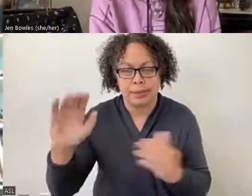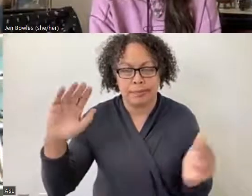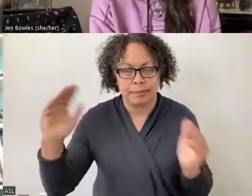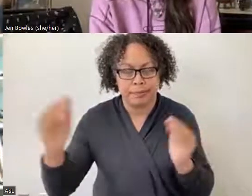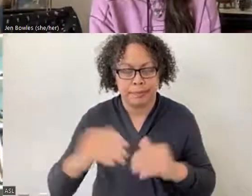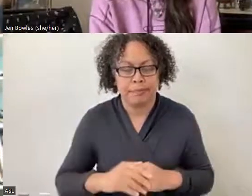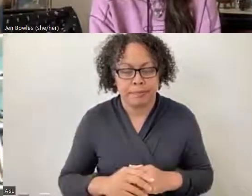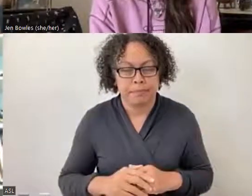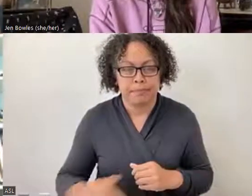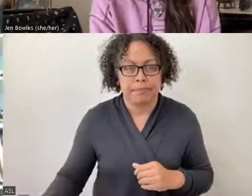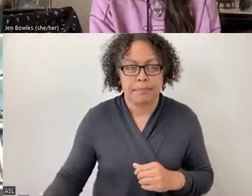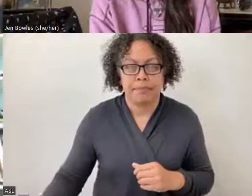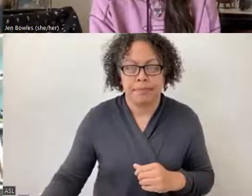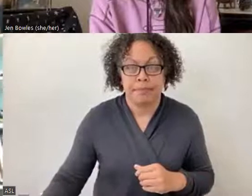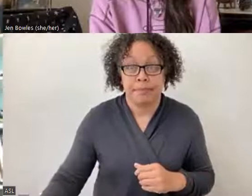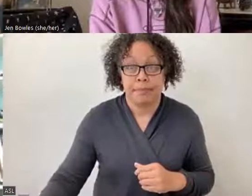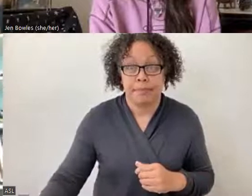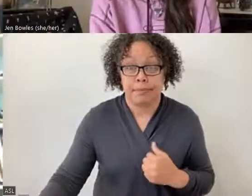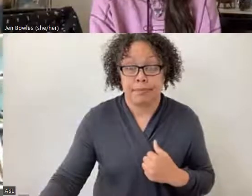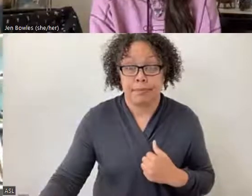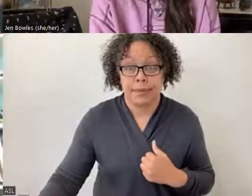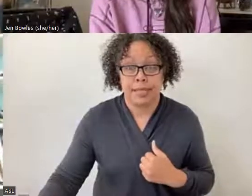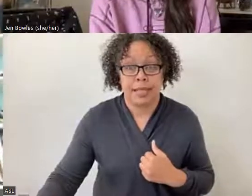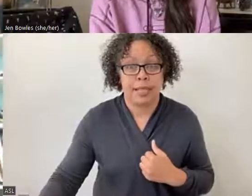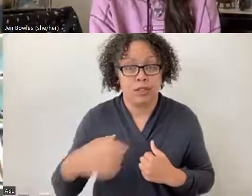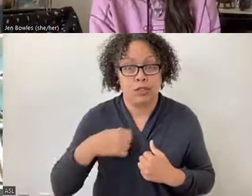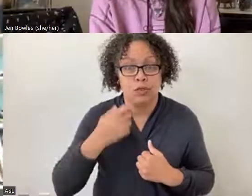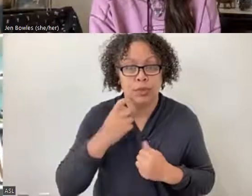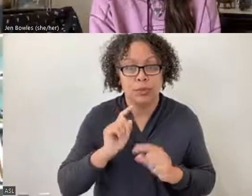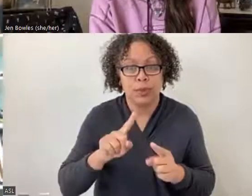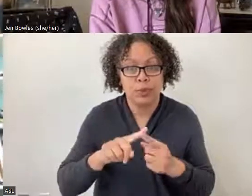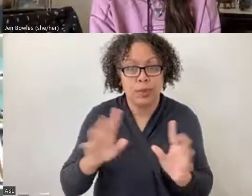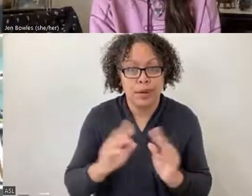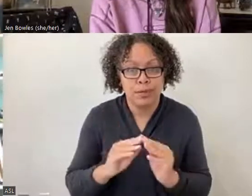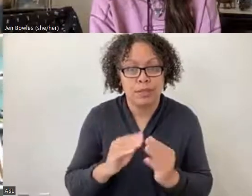you know, I was recently at a conference where some folks were kind of